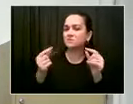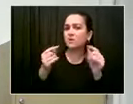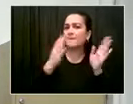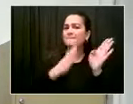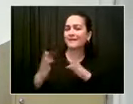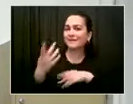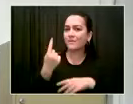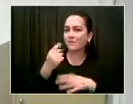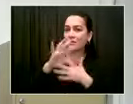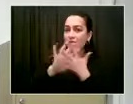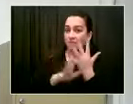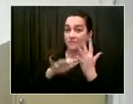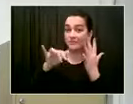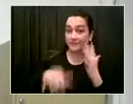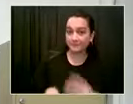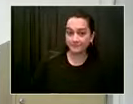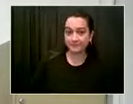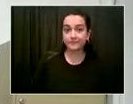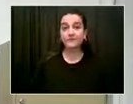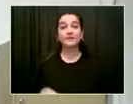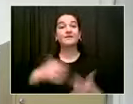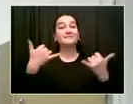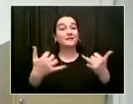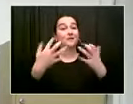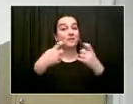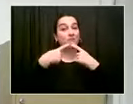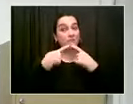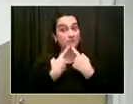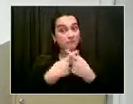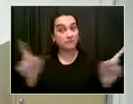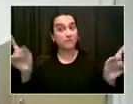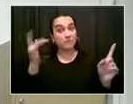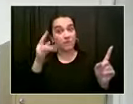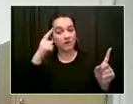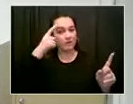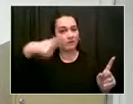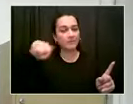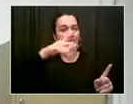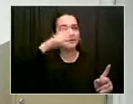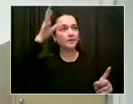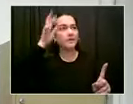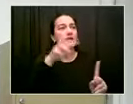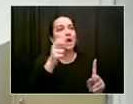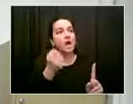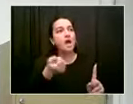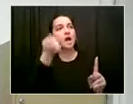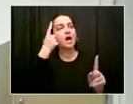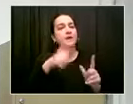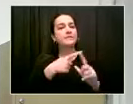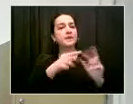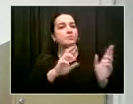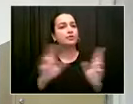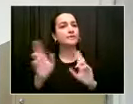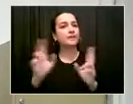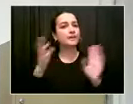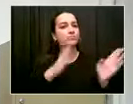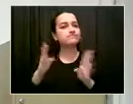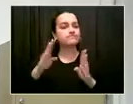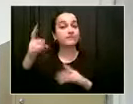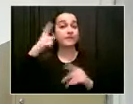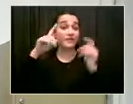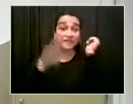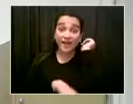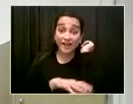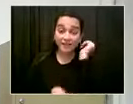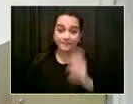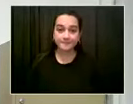think, is what's most important. Don't forget, we have the five borough tour going on right now. And so looking forward to continue to be in conversation on a regular